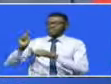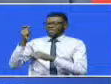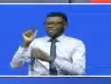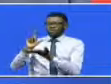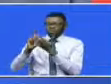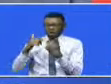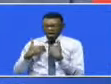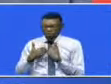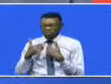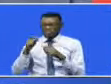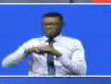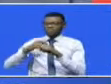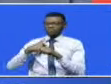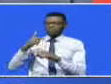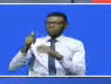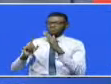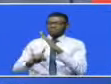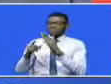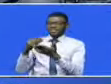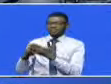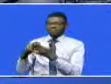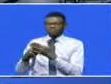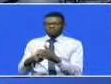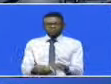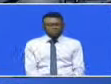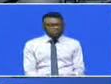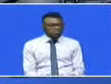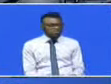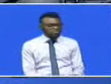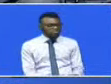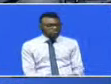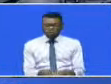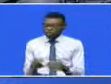rescheduled and renegotiated okay. and restructured. Does it go down in terms of...